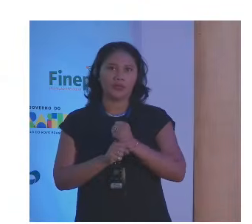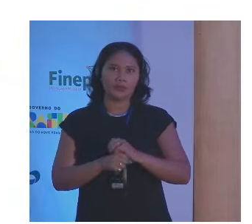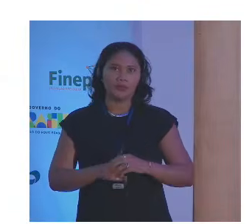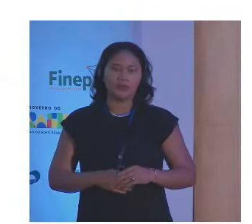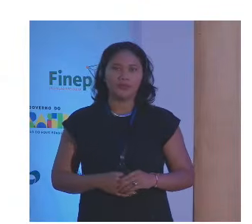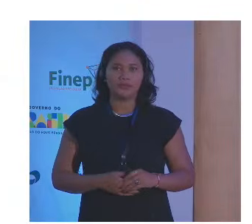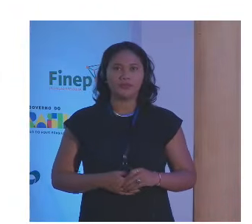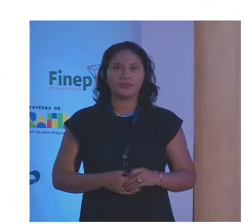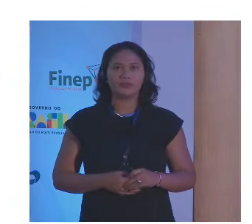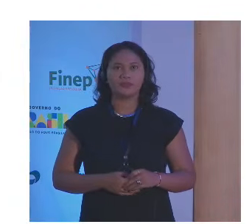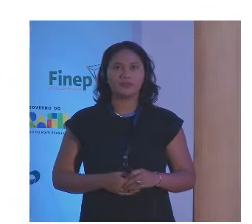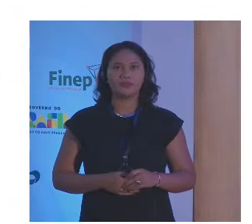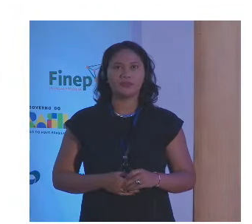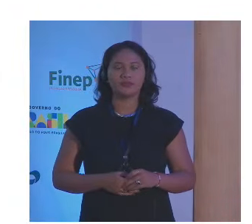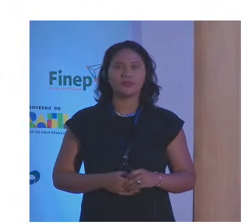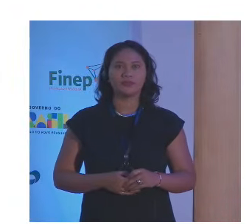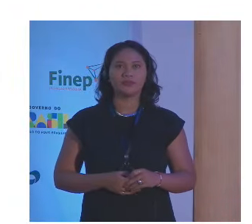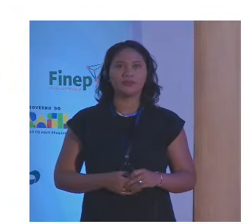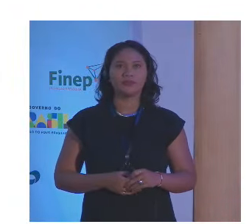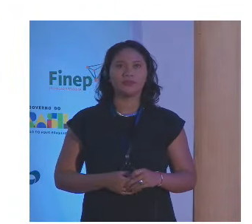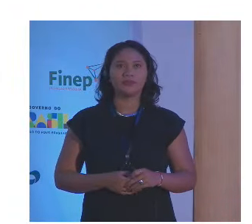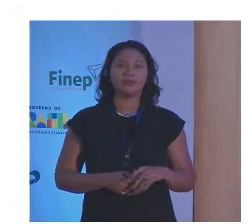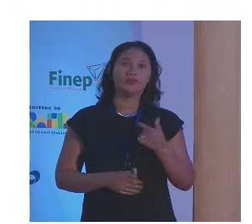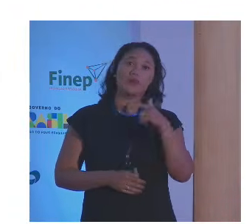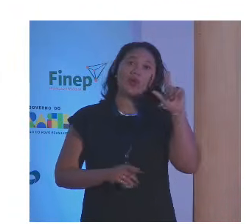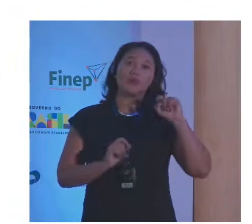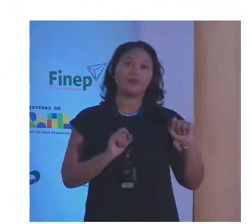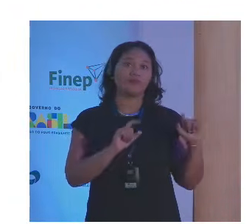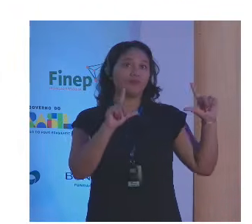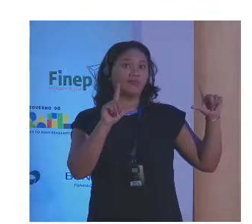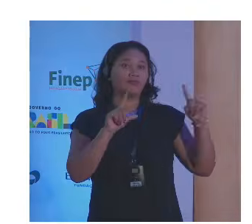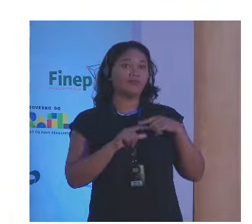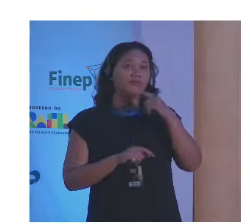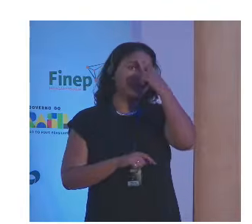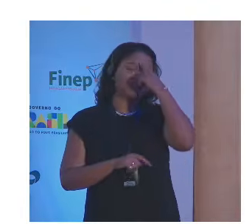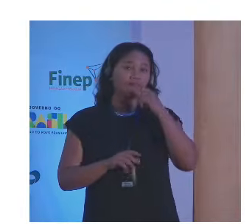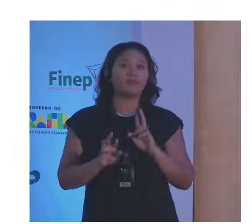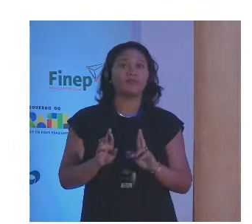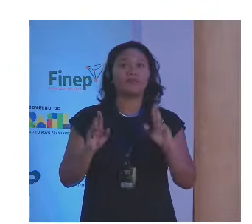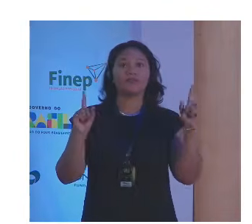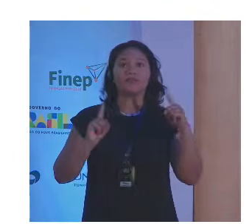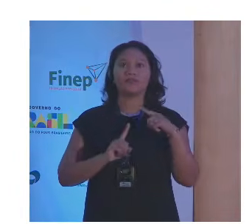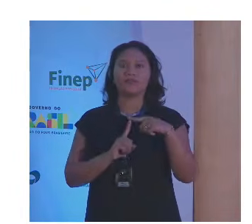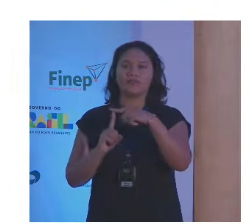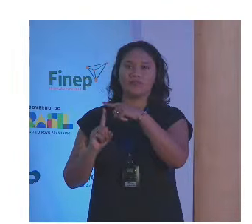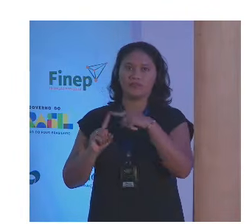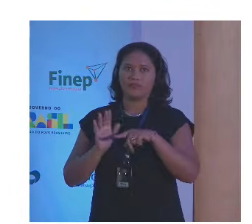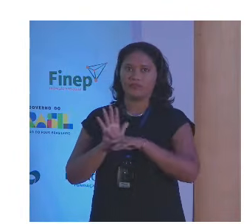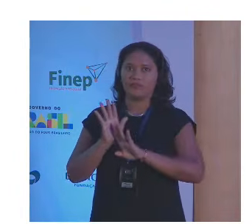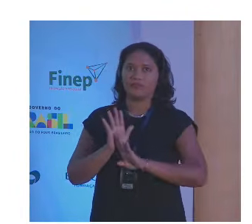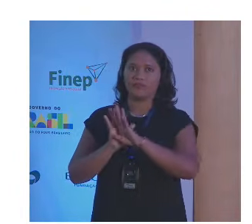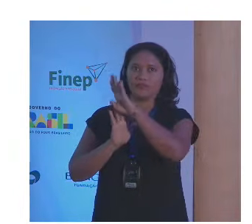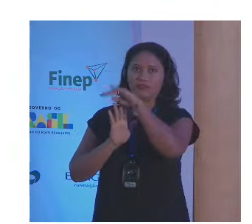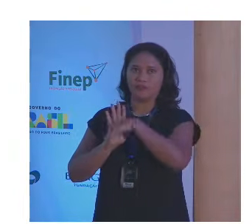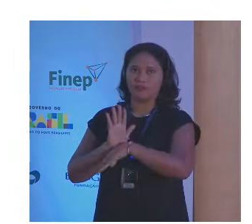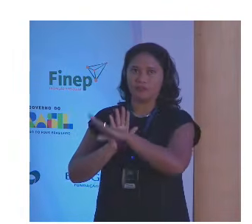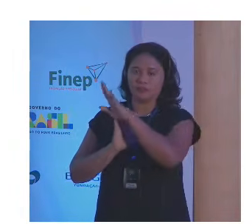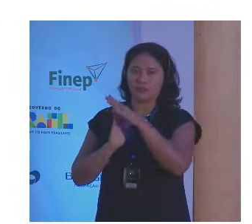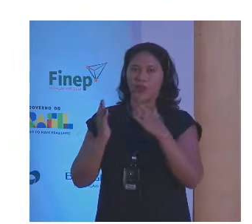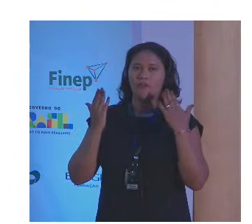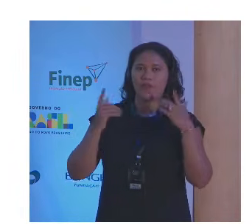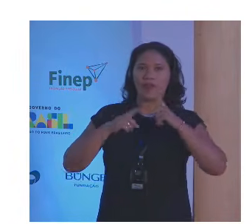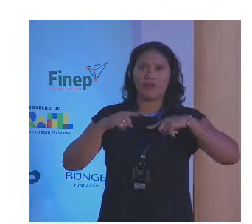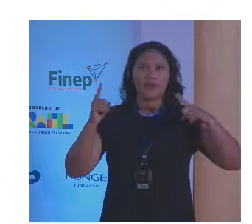Yet another figure on a completely different time scale of the temperature variation.